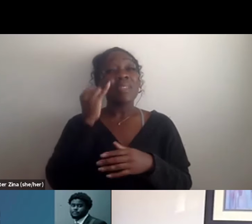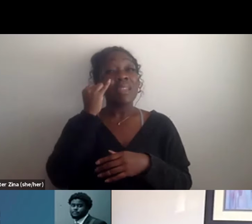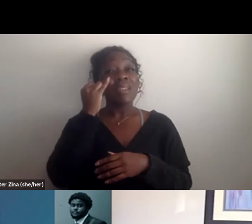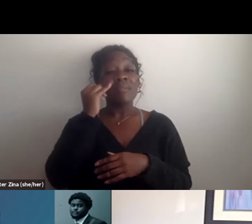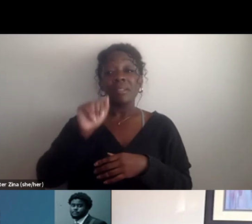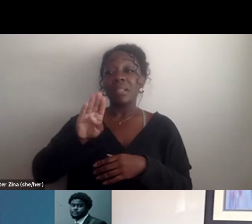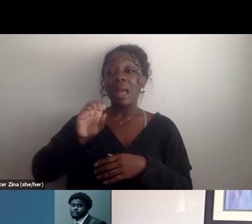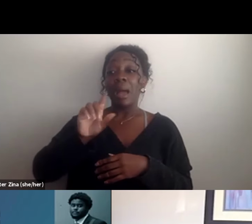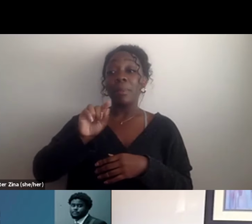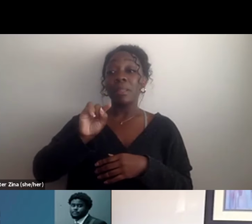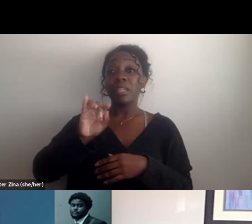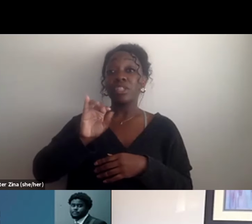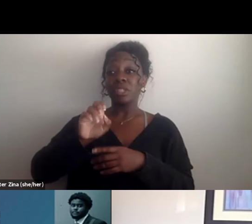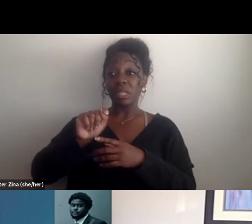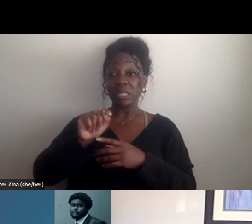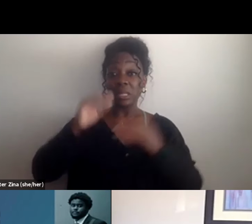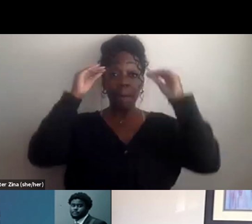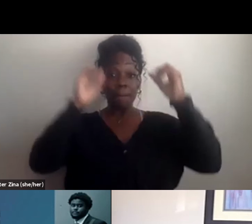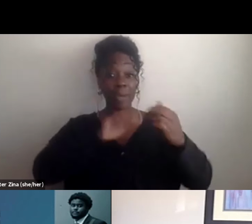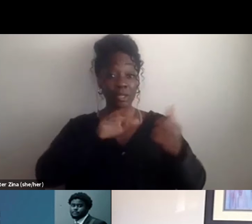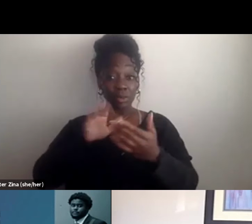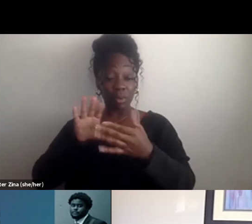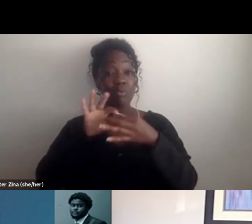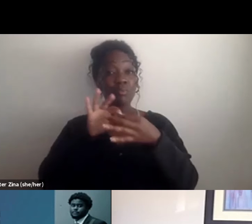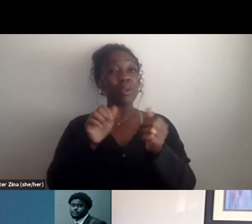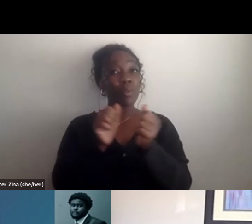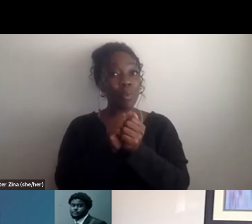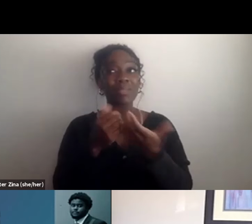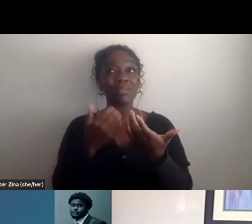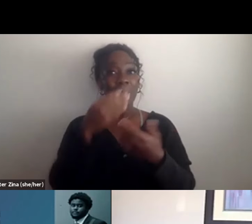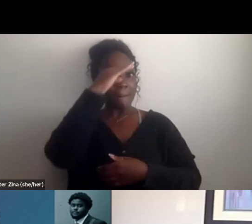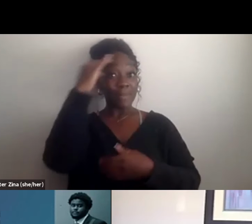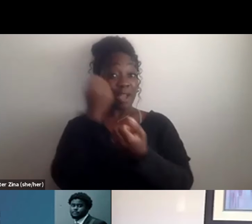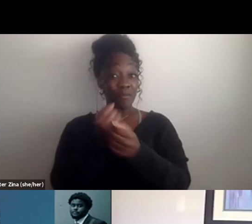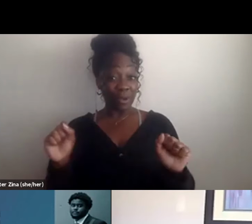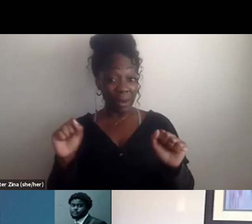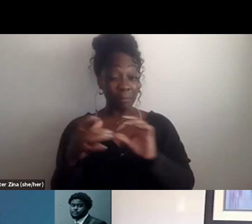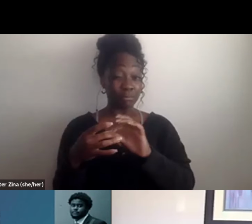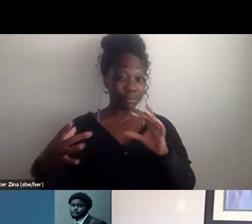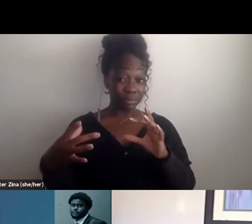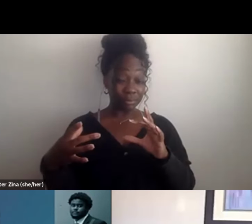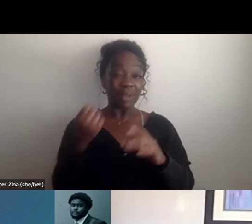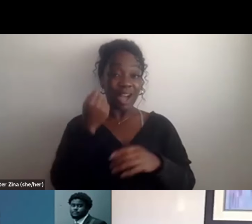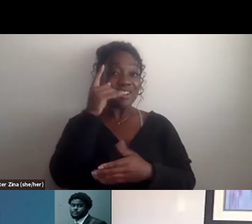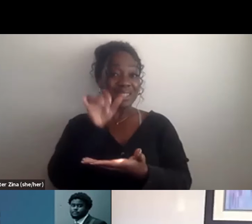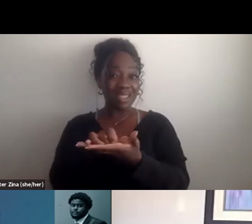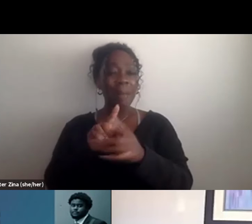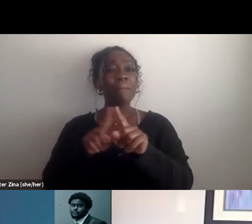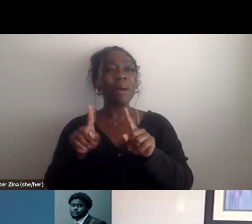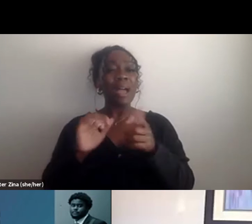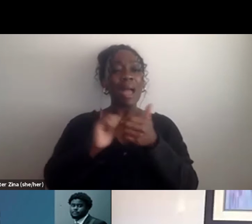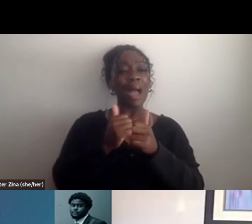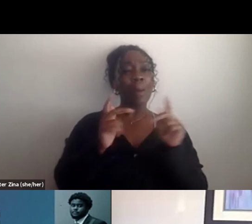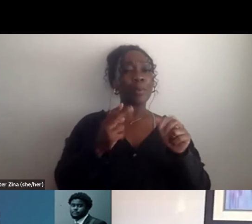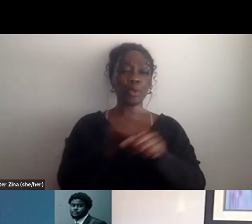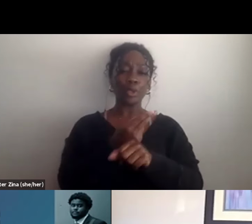do with the unfinished project of Black emancipation and freedom, I understand that, but the language of abolition in the current moment